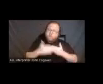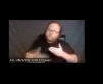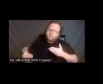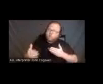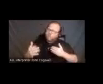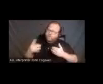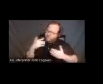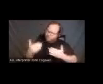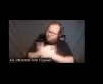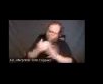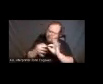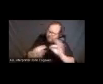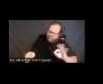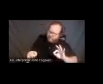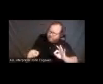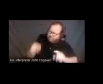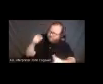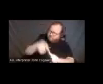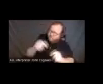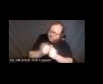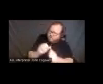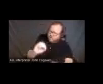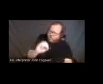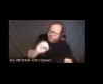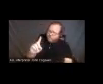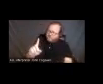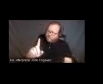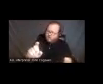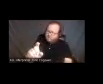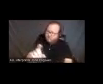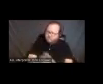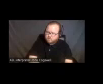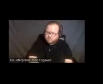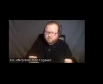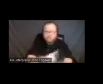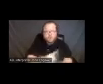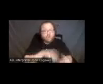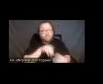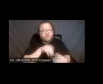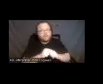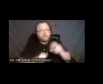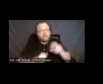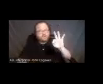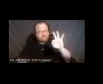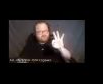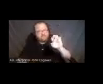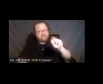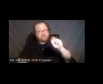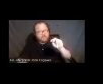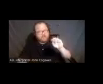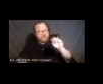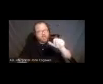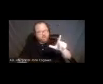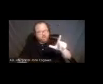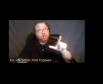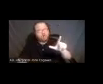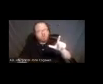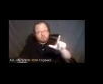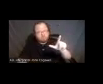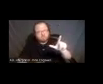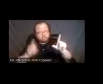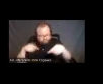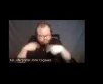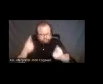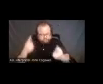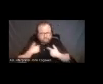going to be the new language around overdose? For when it involves fentanyl. Okay. Since there's